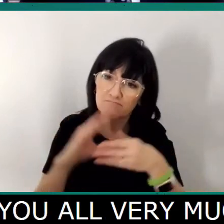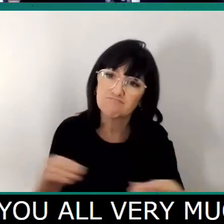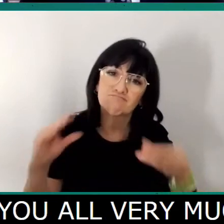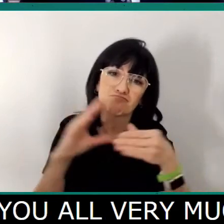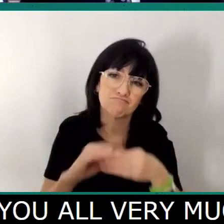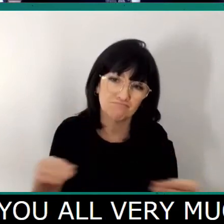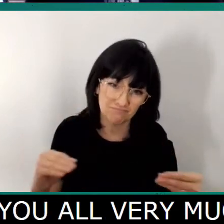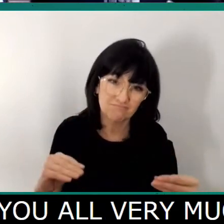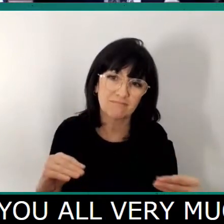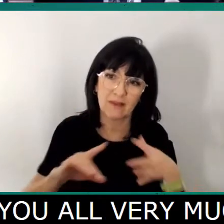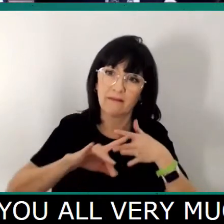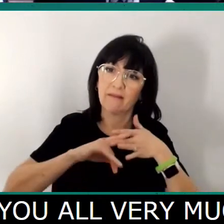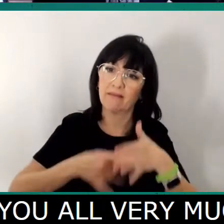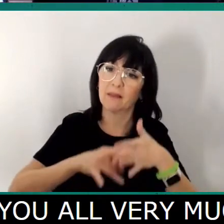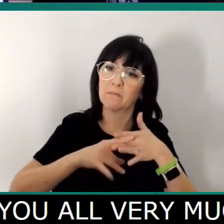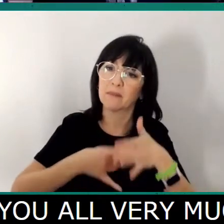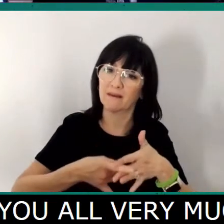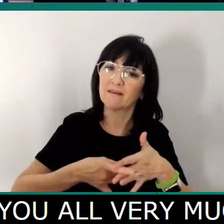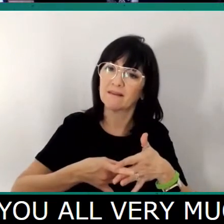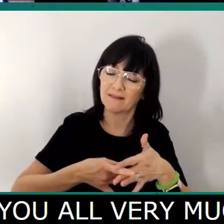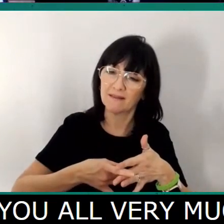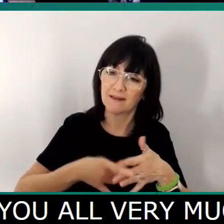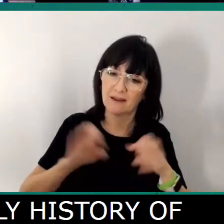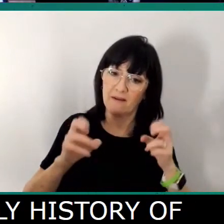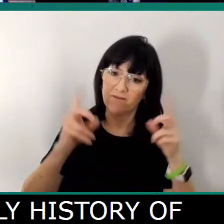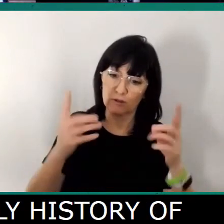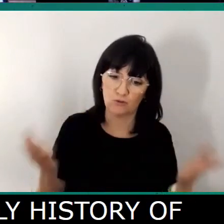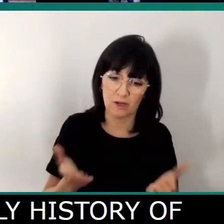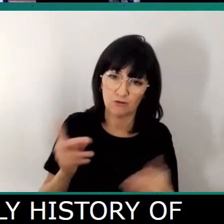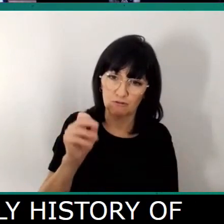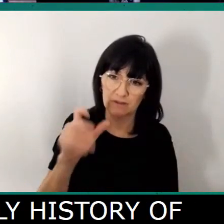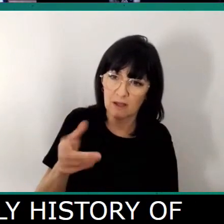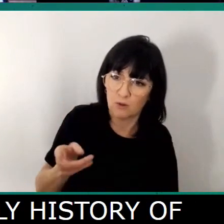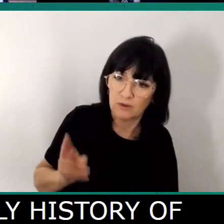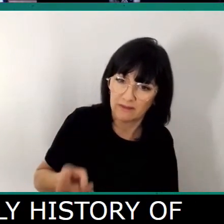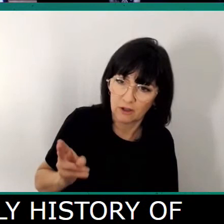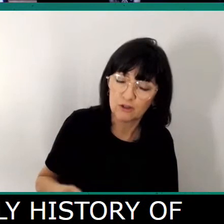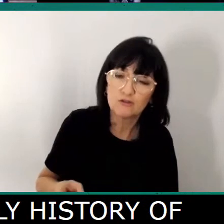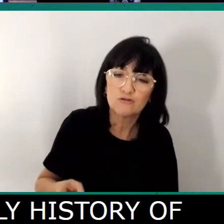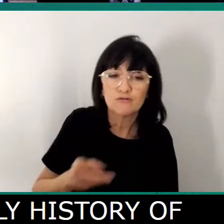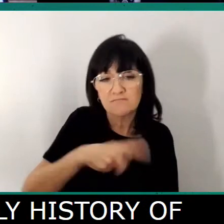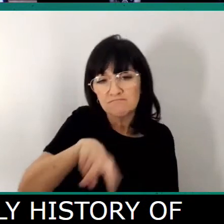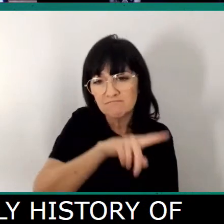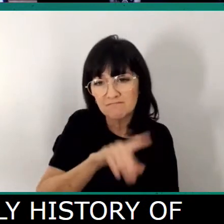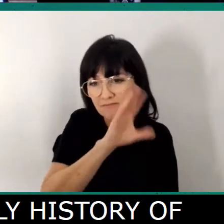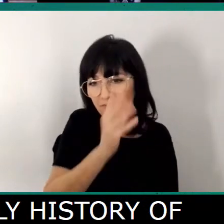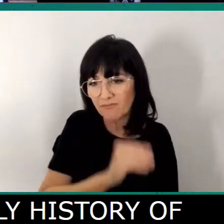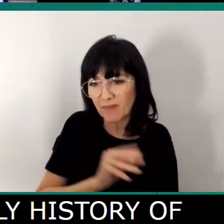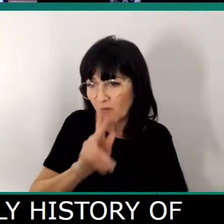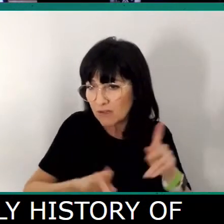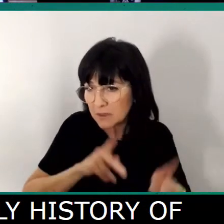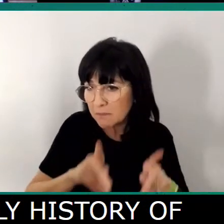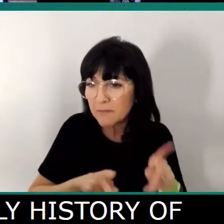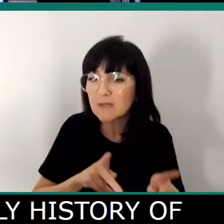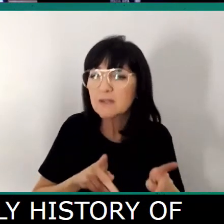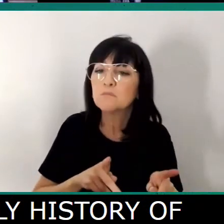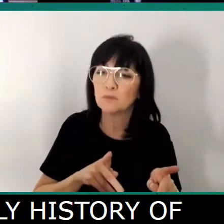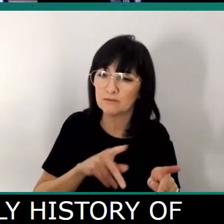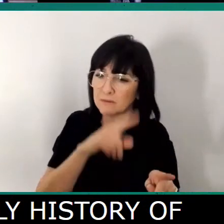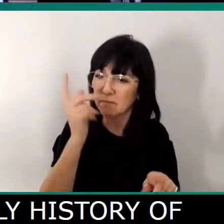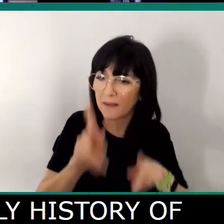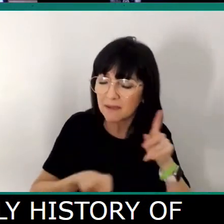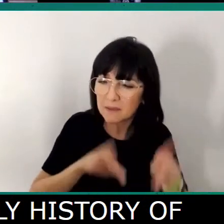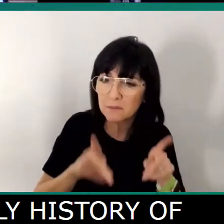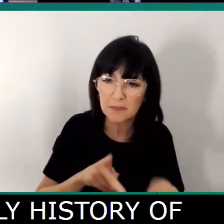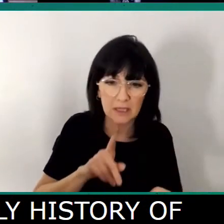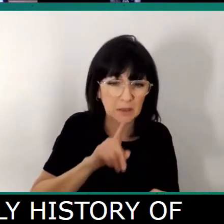of education for Delawareans of African descent, even though it was really just the tip of the iceberg. When you think about it,